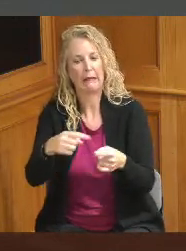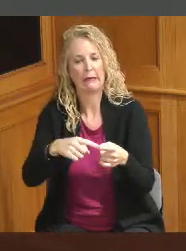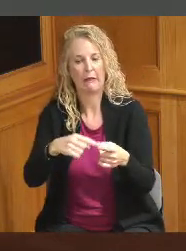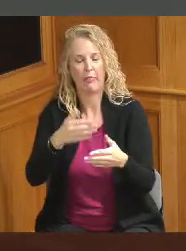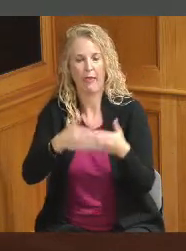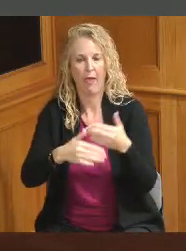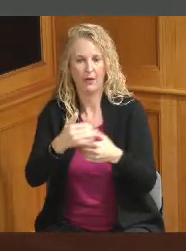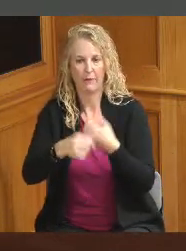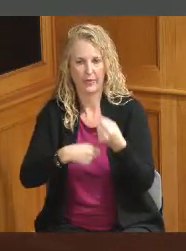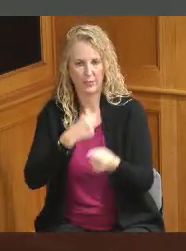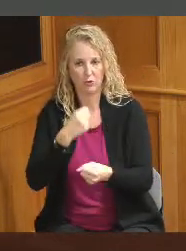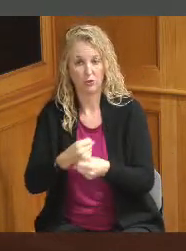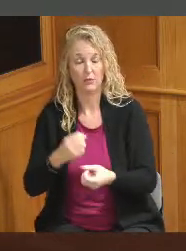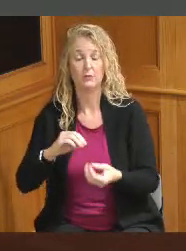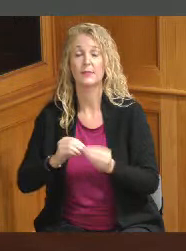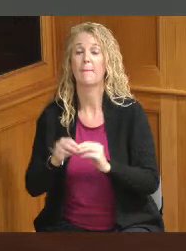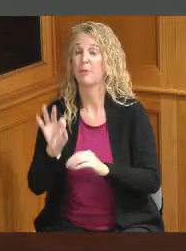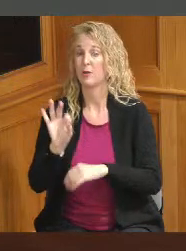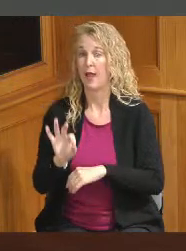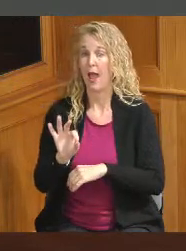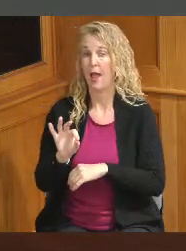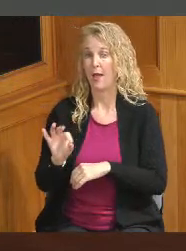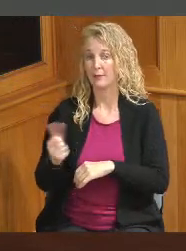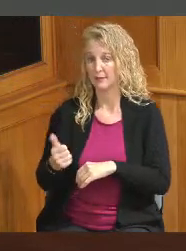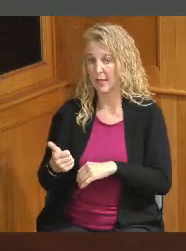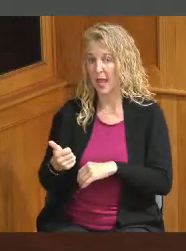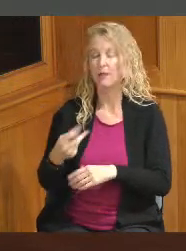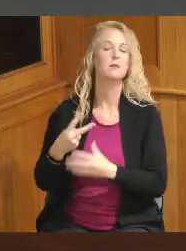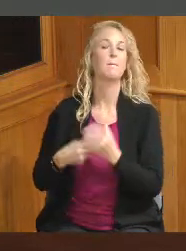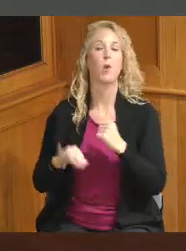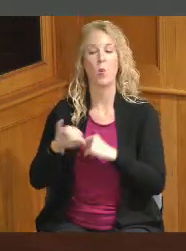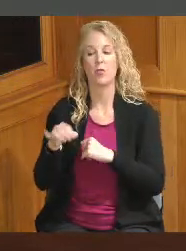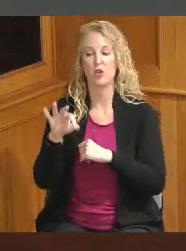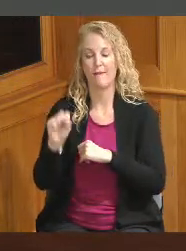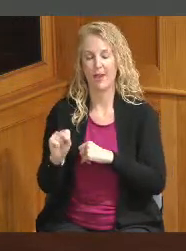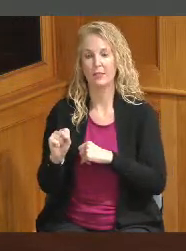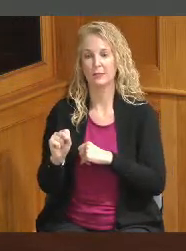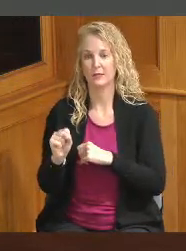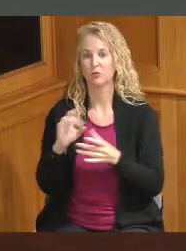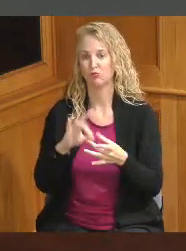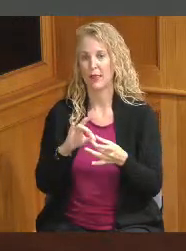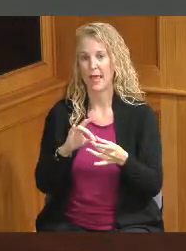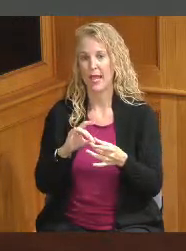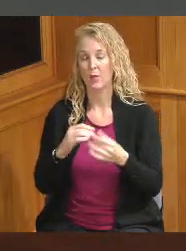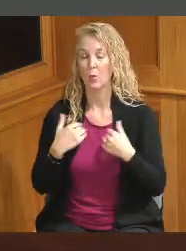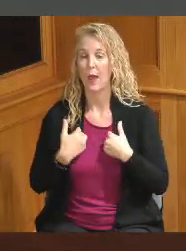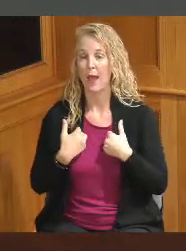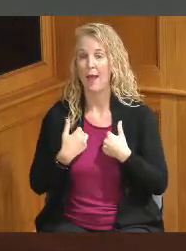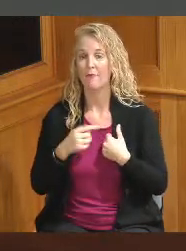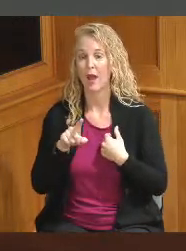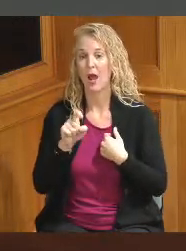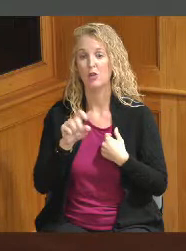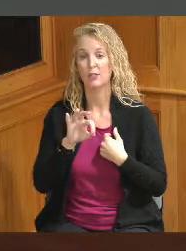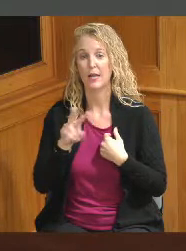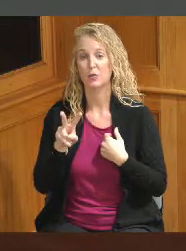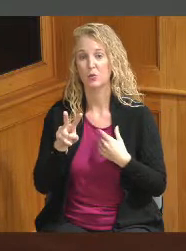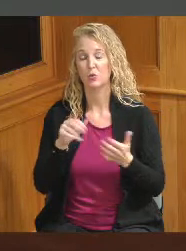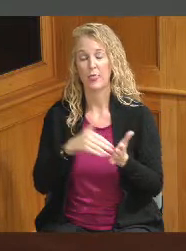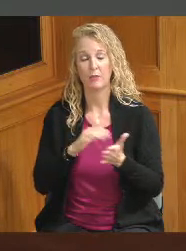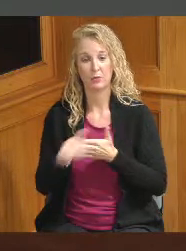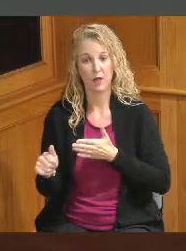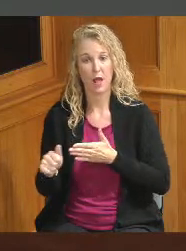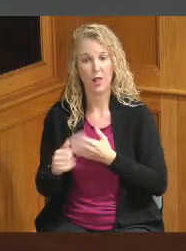year. Item number 9 and 10 are both JFS items. We have a